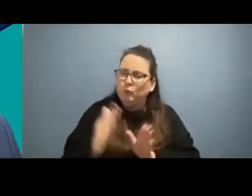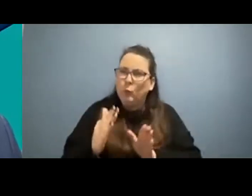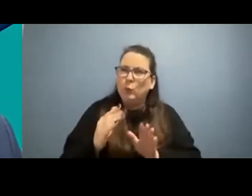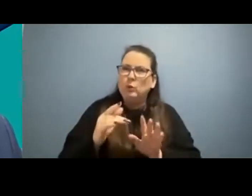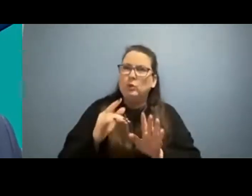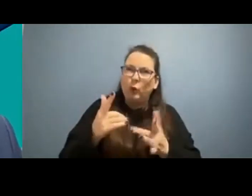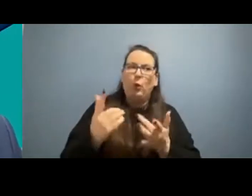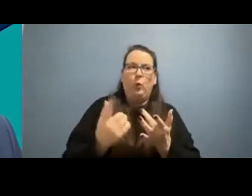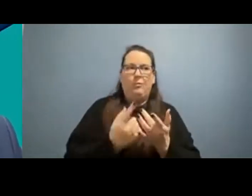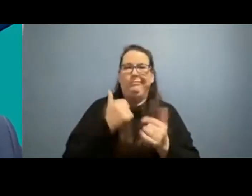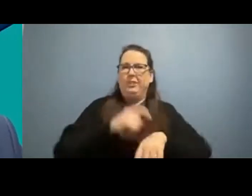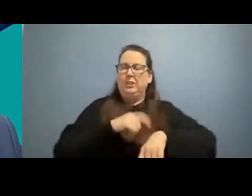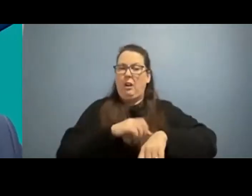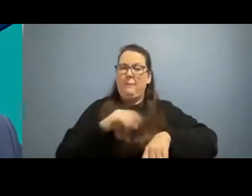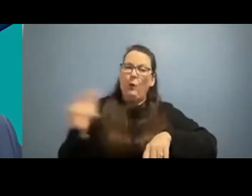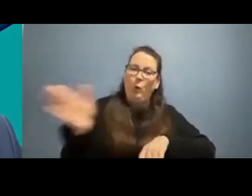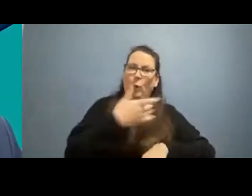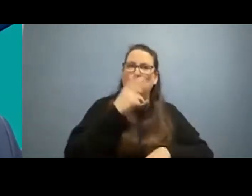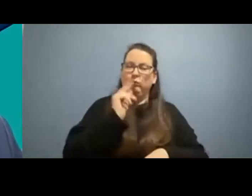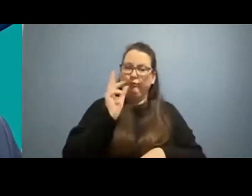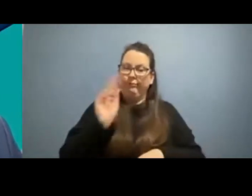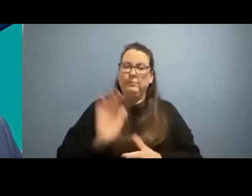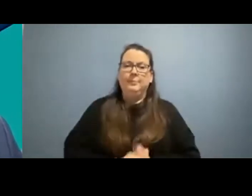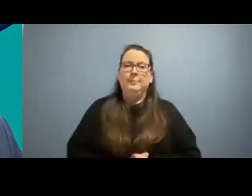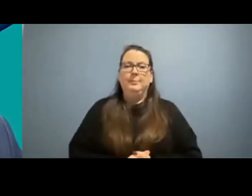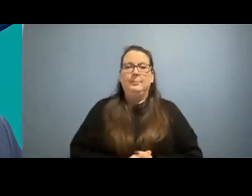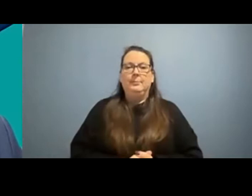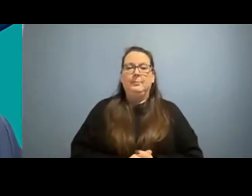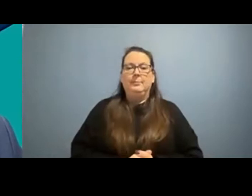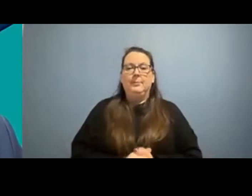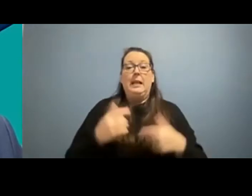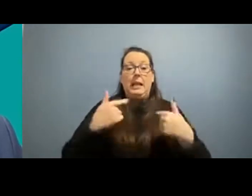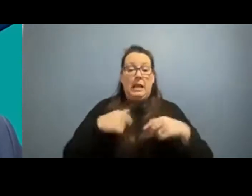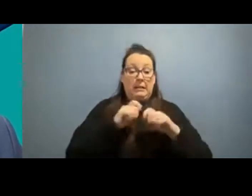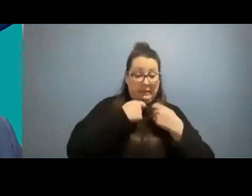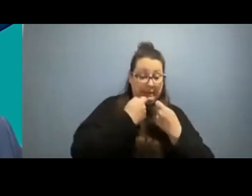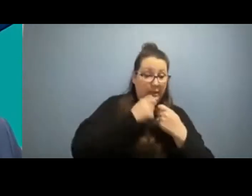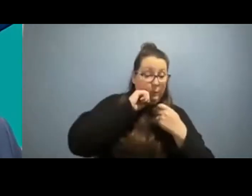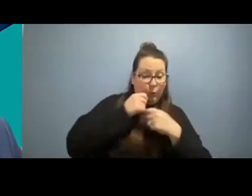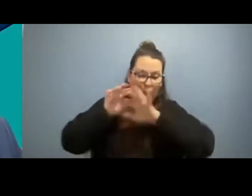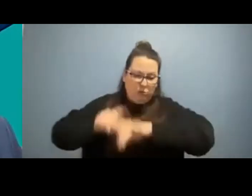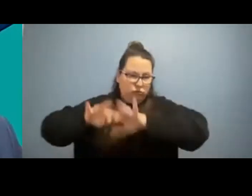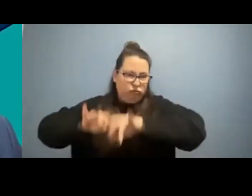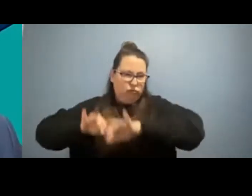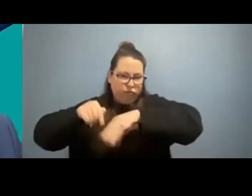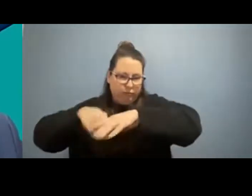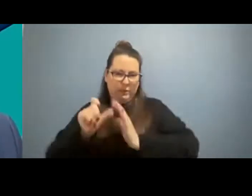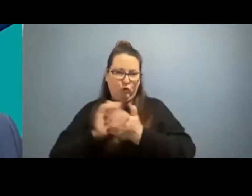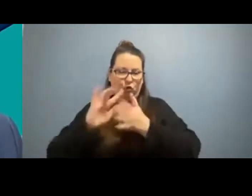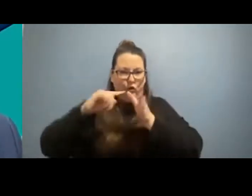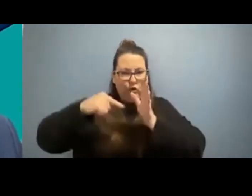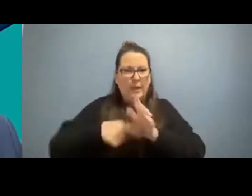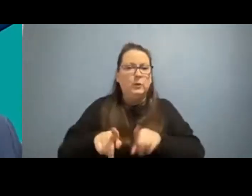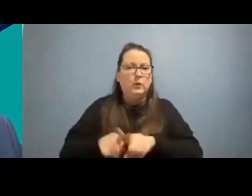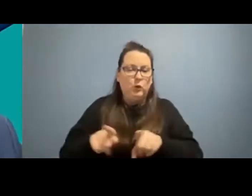engagement team will also be sharing relevant resources and information in the chat during tonight's forum. Our engagement team can be